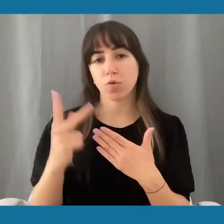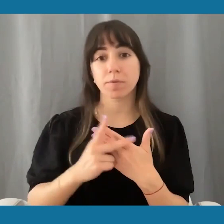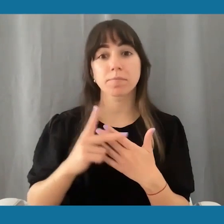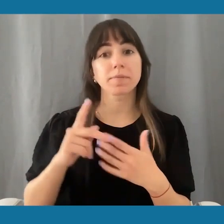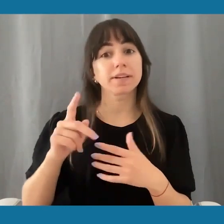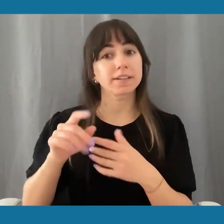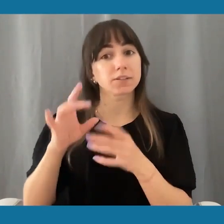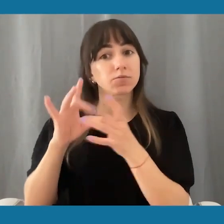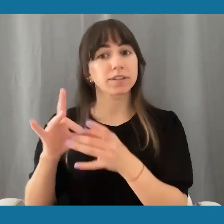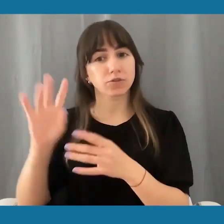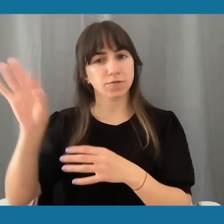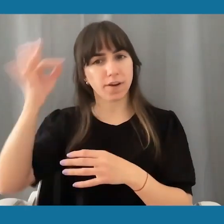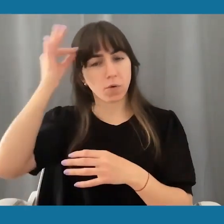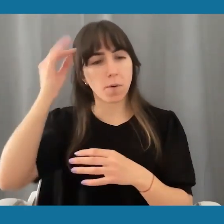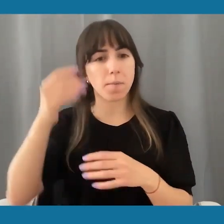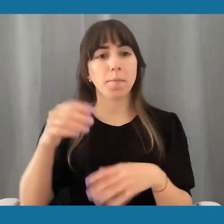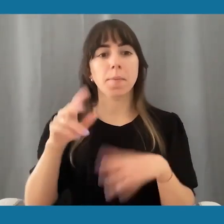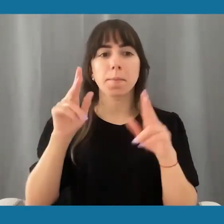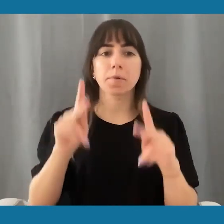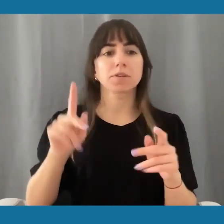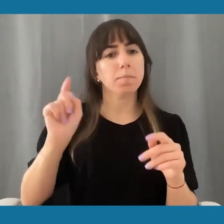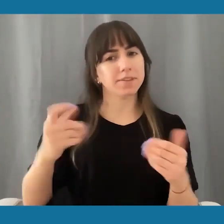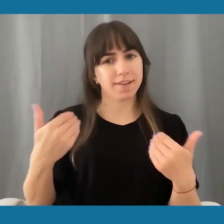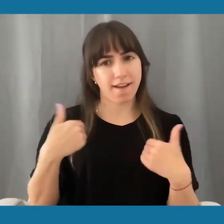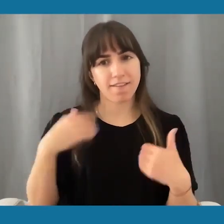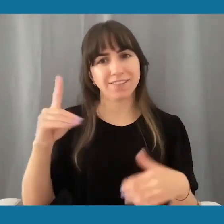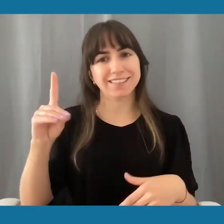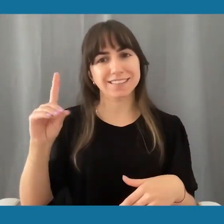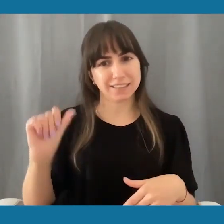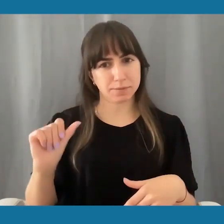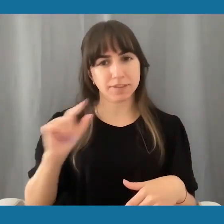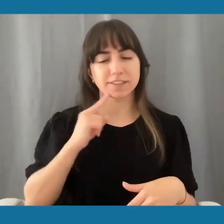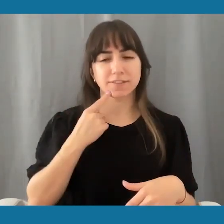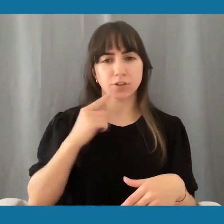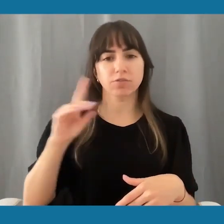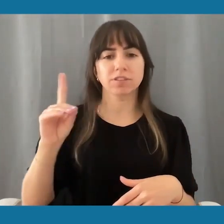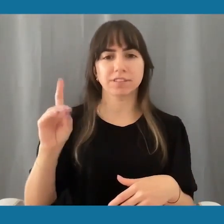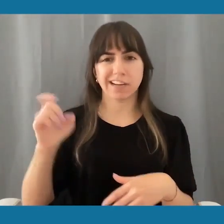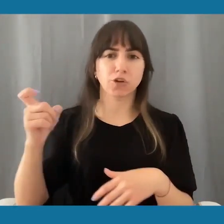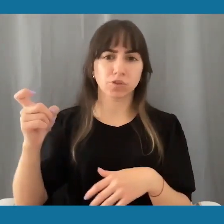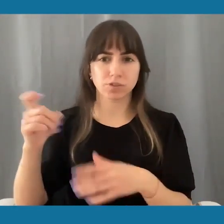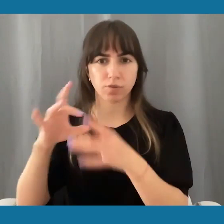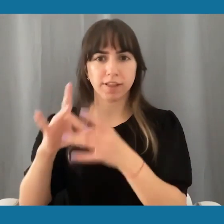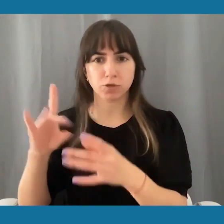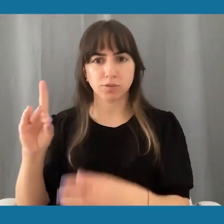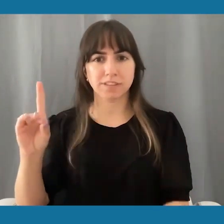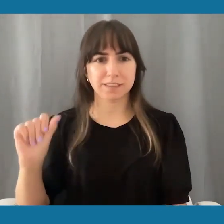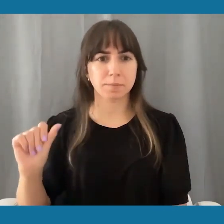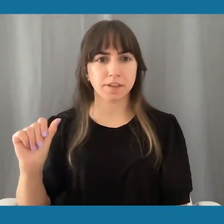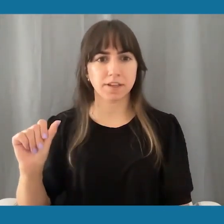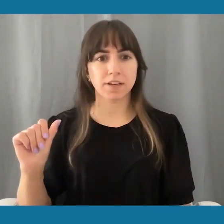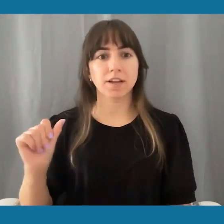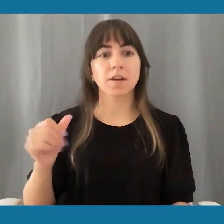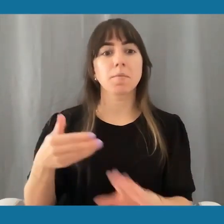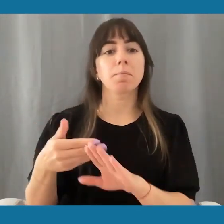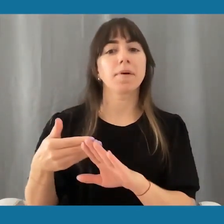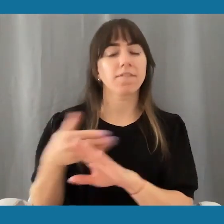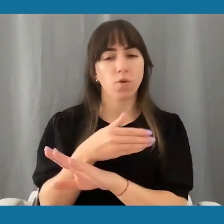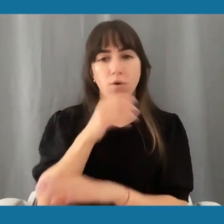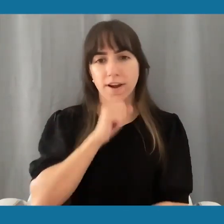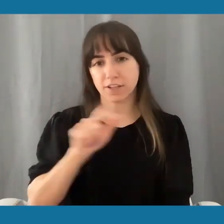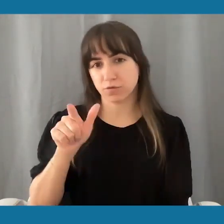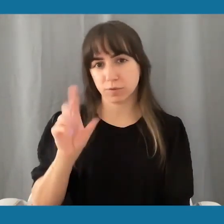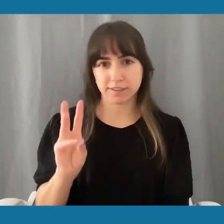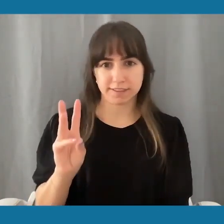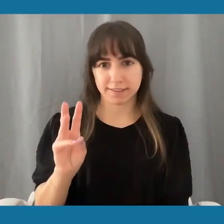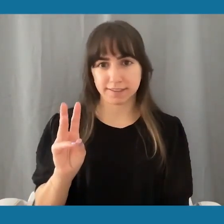have to have a severe diagnosis or disability with onset prior to age 26. It doesn't matter their current age